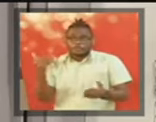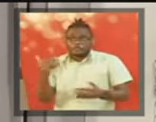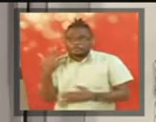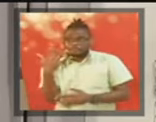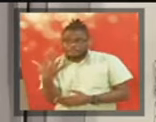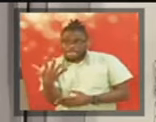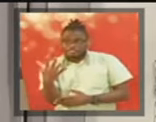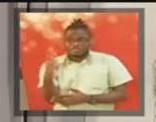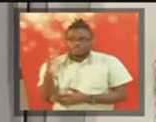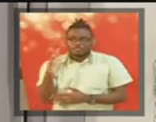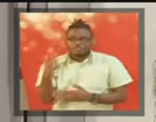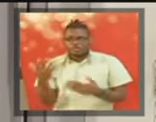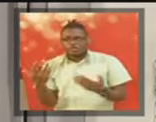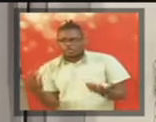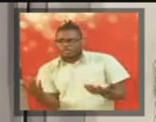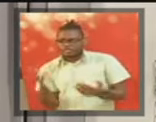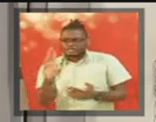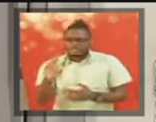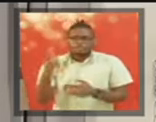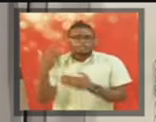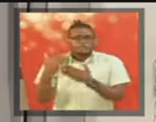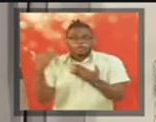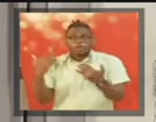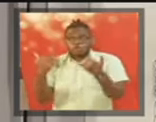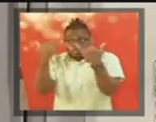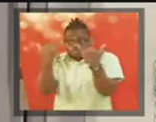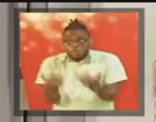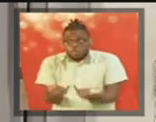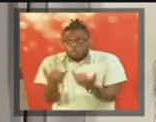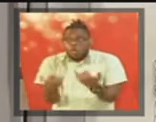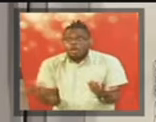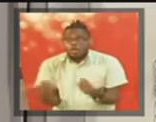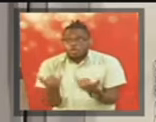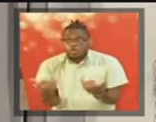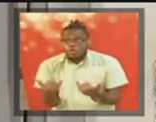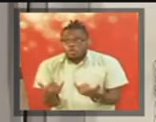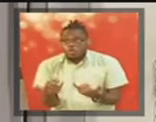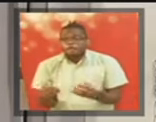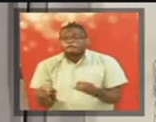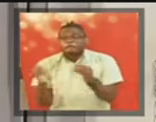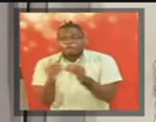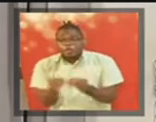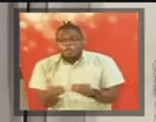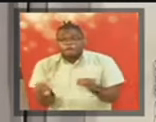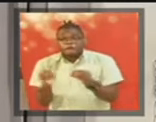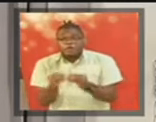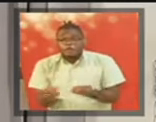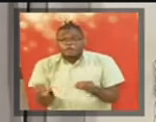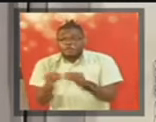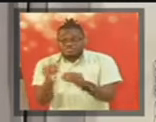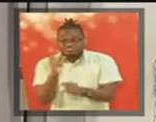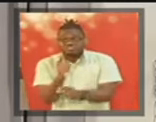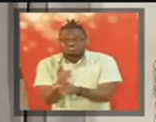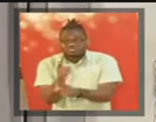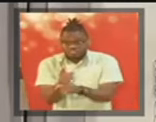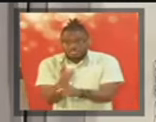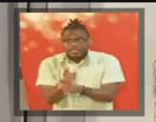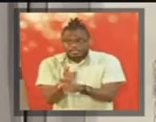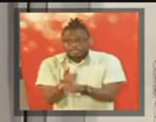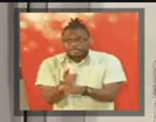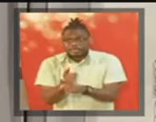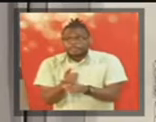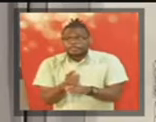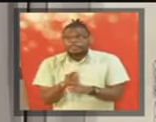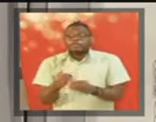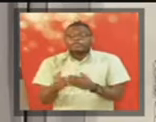when we put the reporting period. So now we're seeing, as I said, much more as contracted time period for reporting, 2